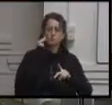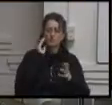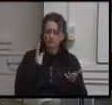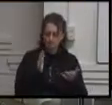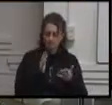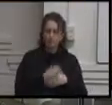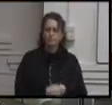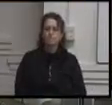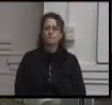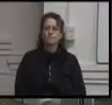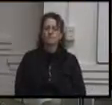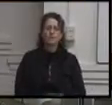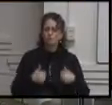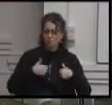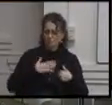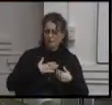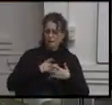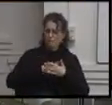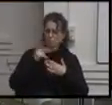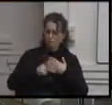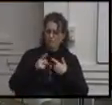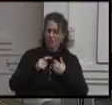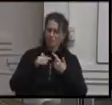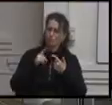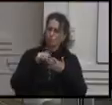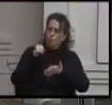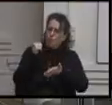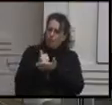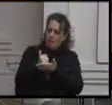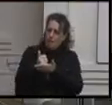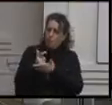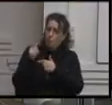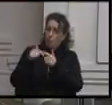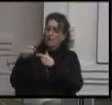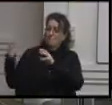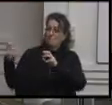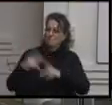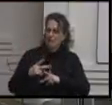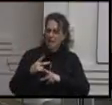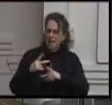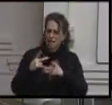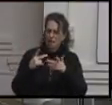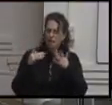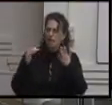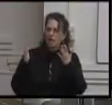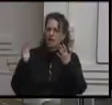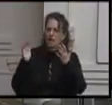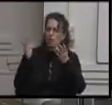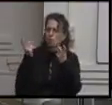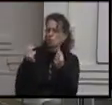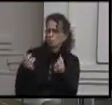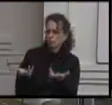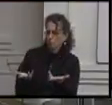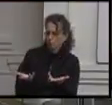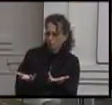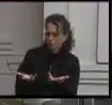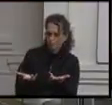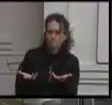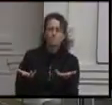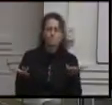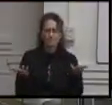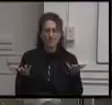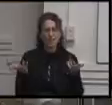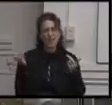back? And particularly when you're talking about really terrible crimes, and most of us